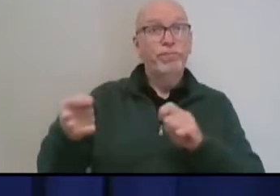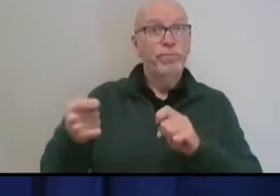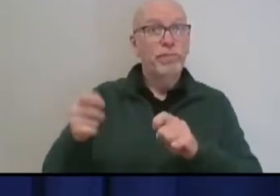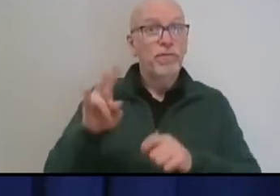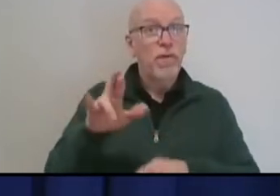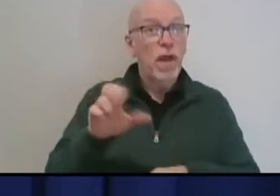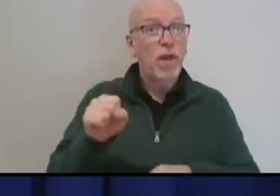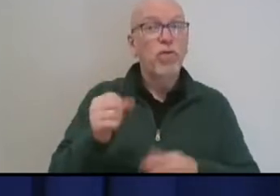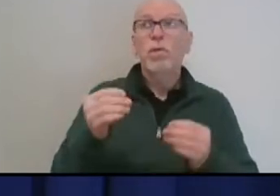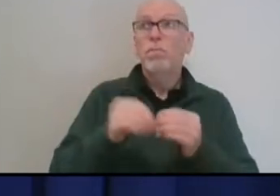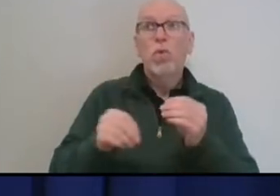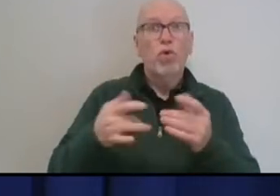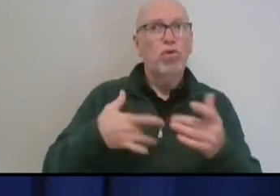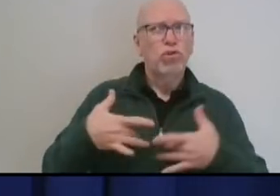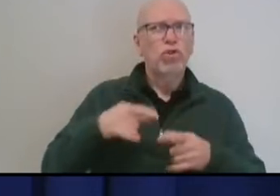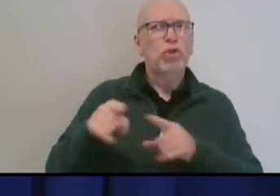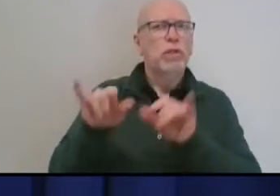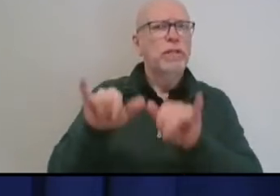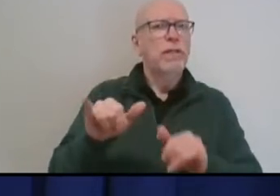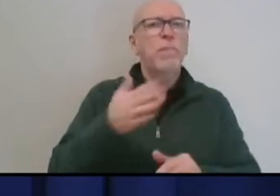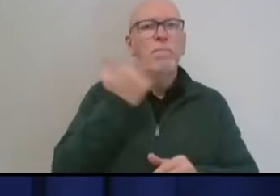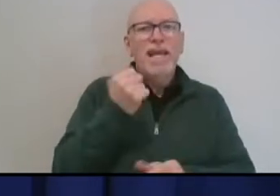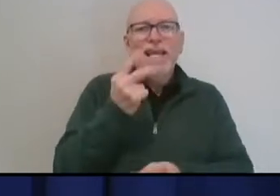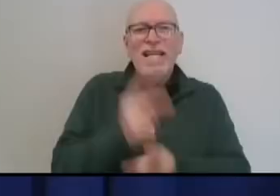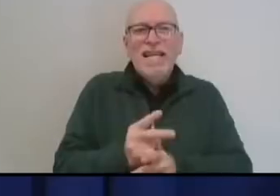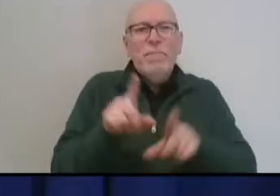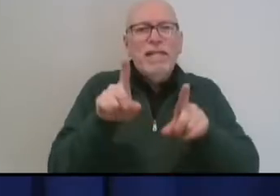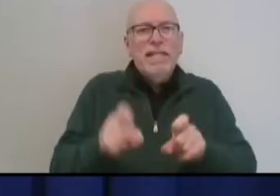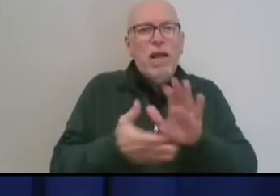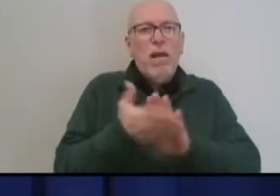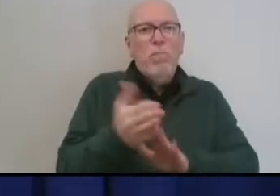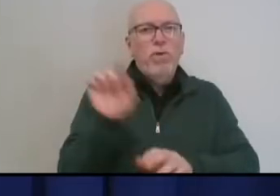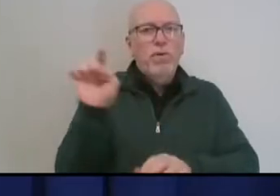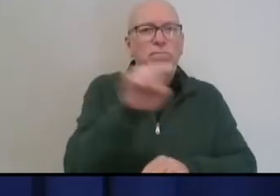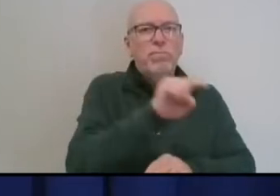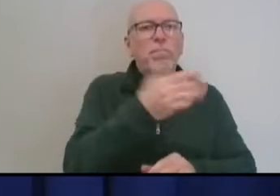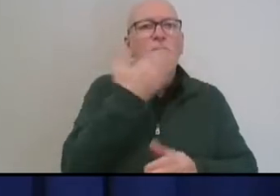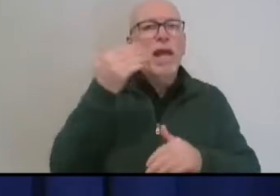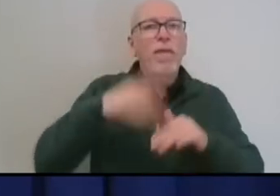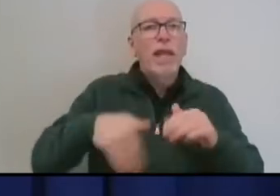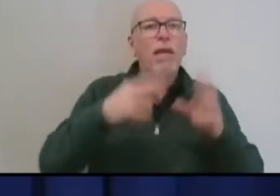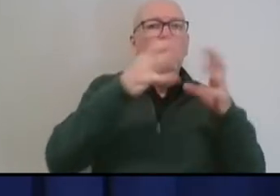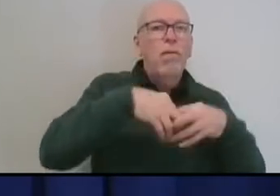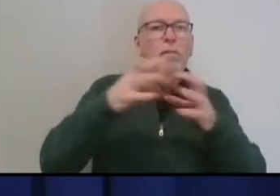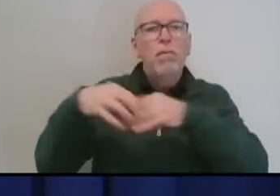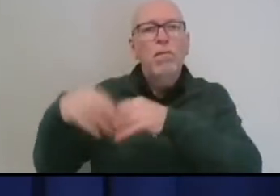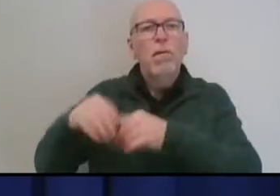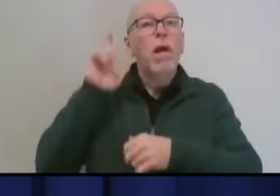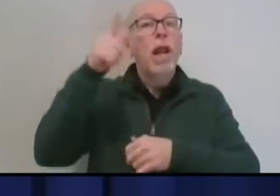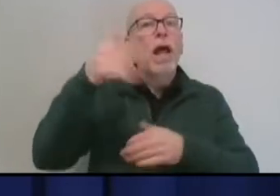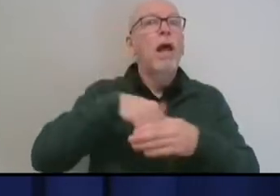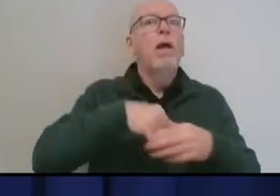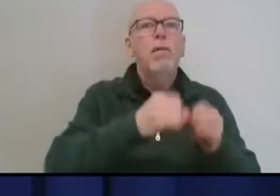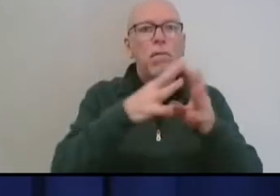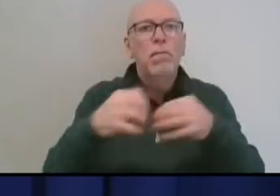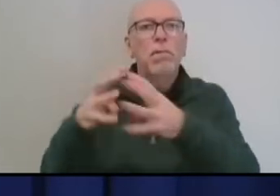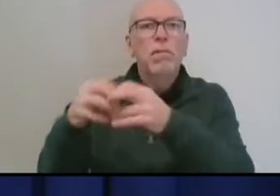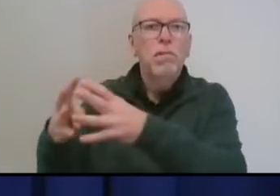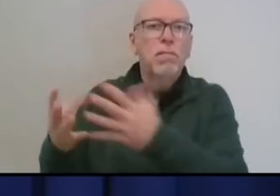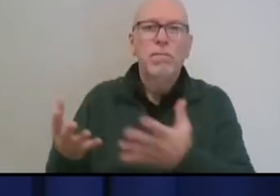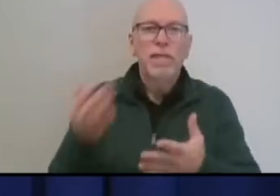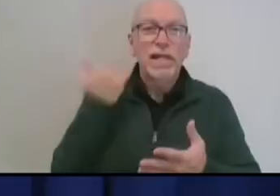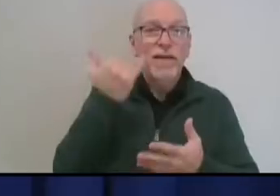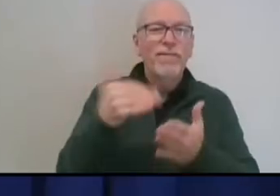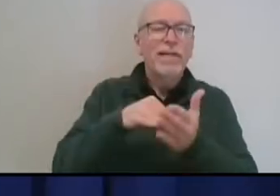concern, it's much better to maintain these testing operations than to have to rebuild them at a later time if we see a resurgence